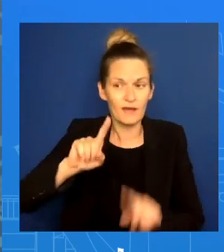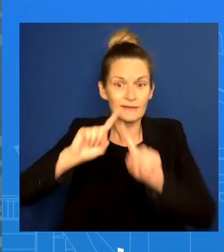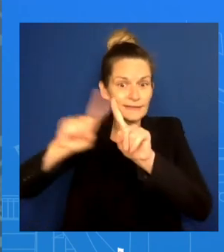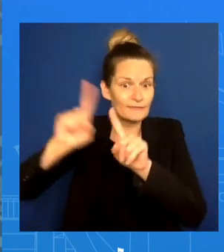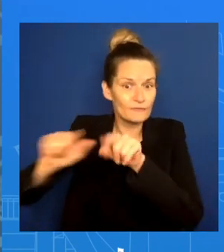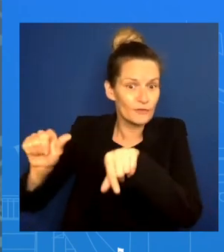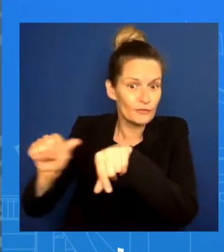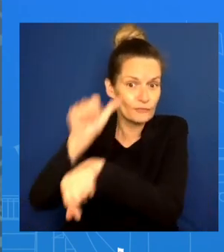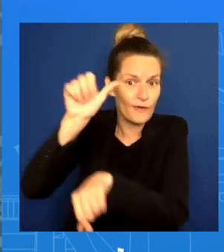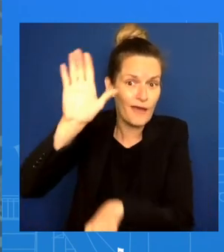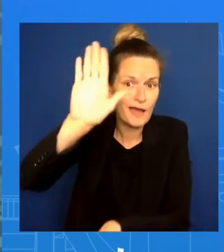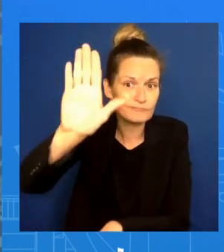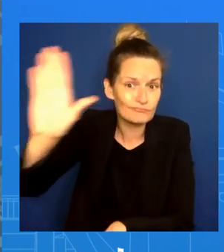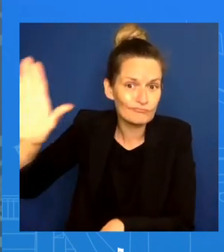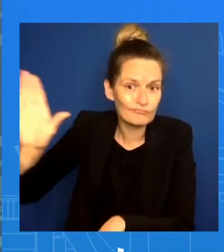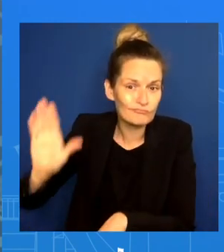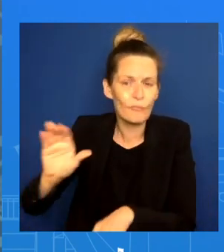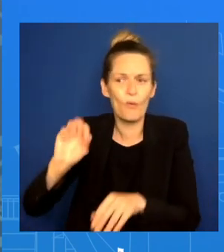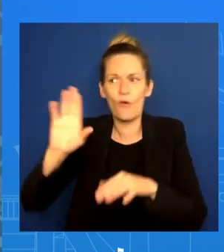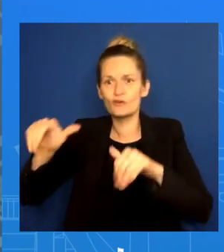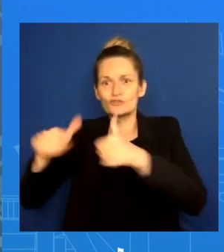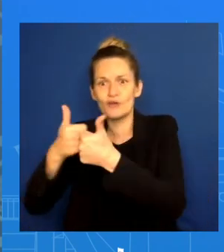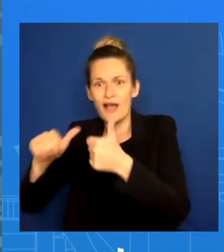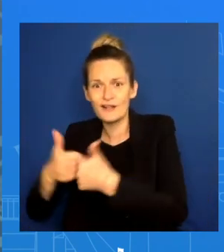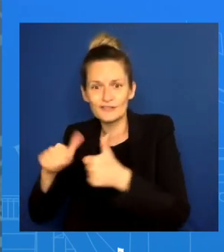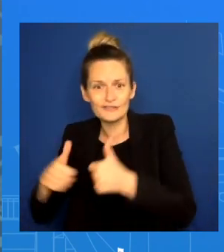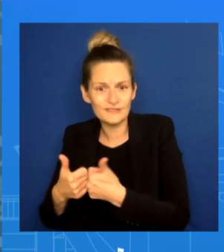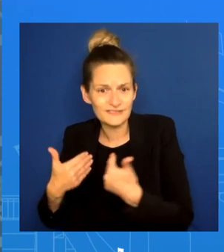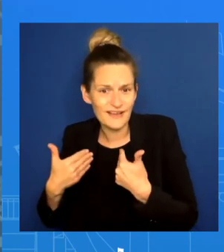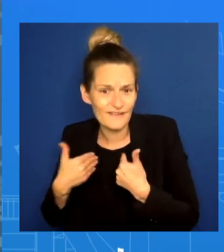our focus is on here. The Speaker will make her own decisions.